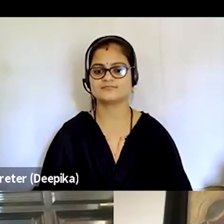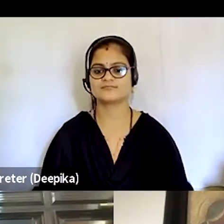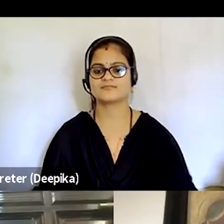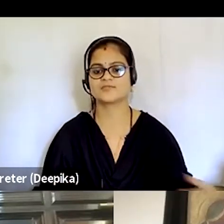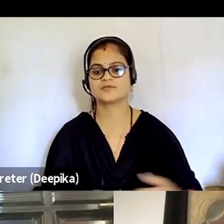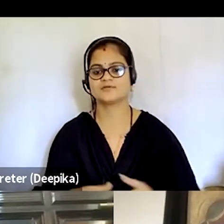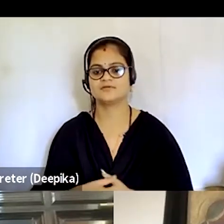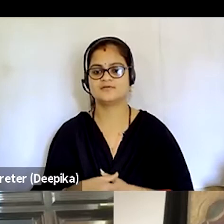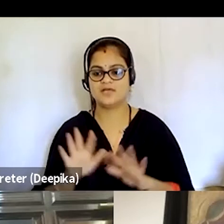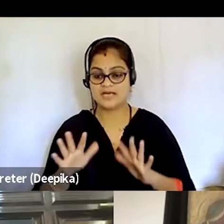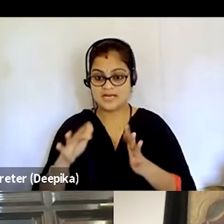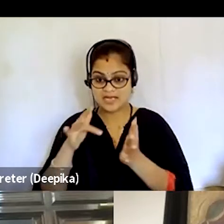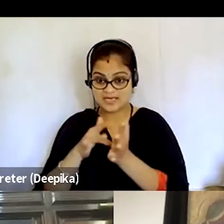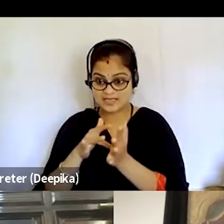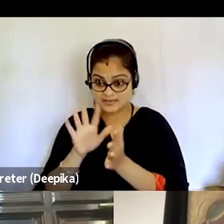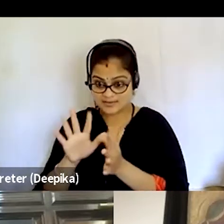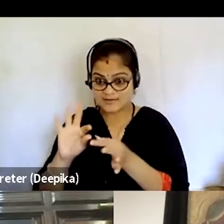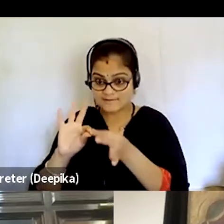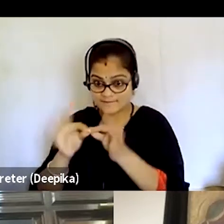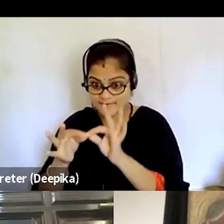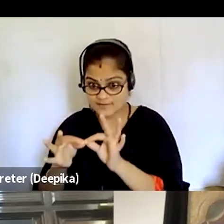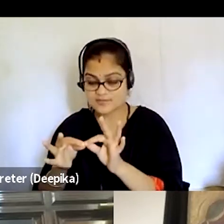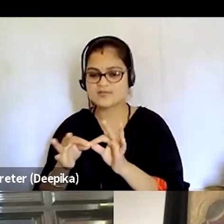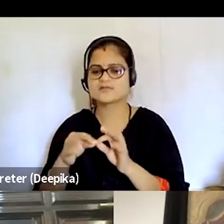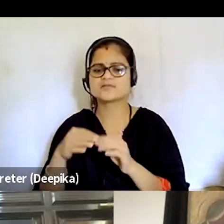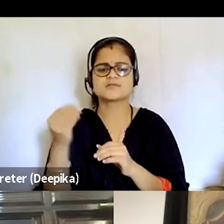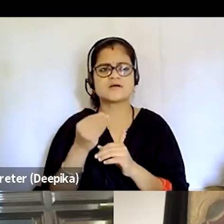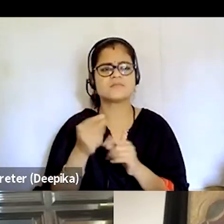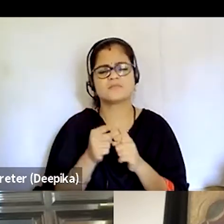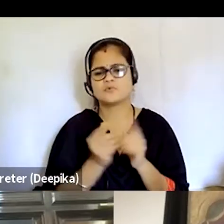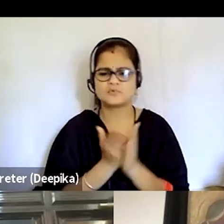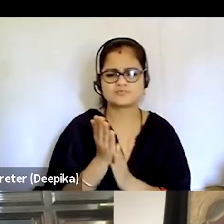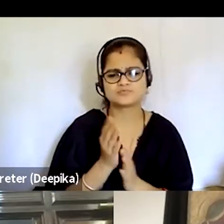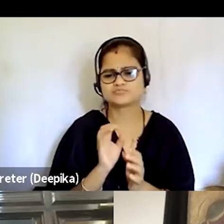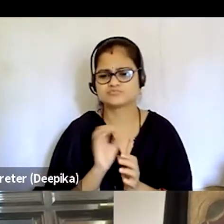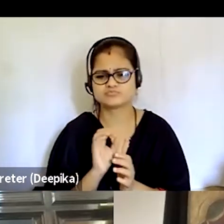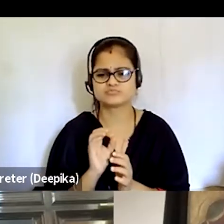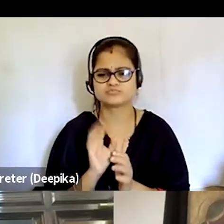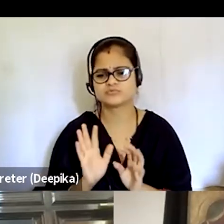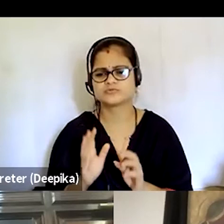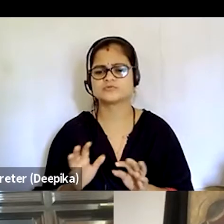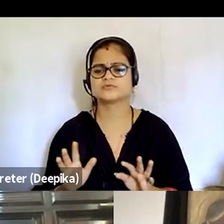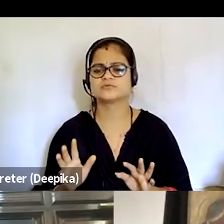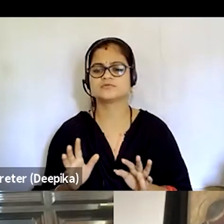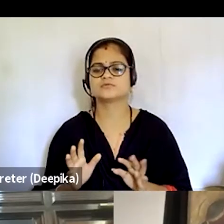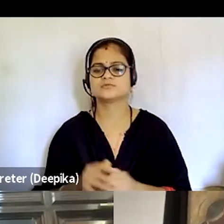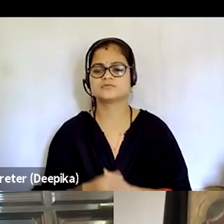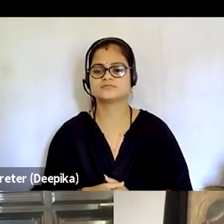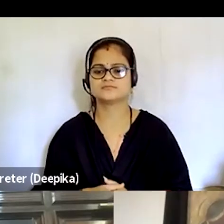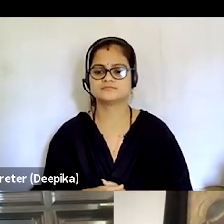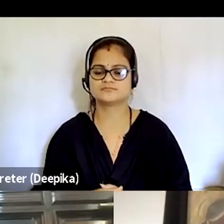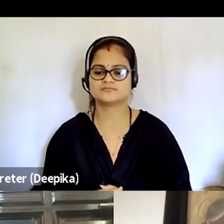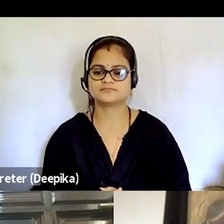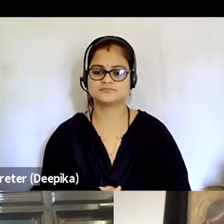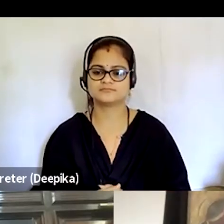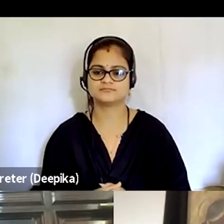and we kept it at that. And the semi-professional bands that wanted to go to the next level were taken in as opening acts. We